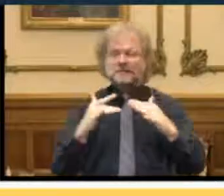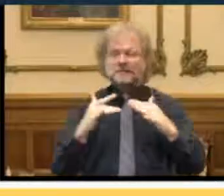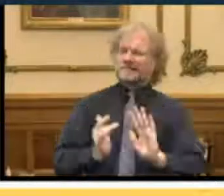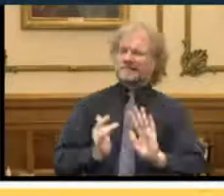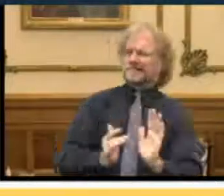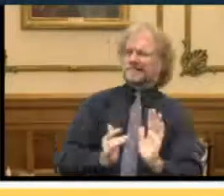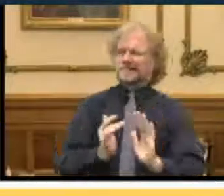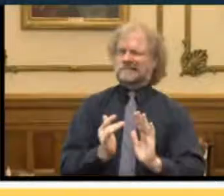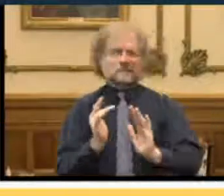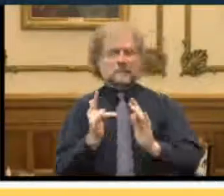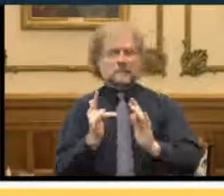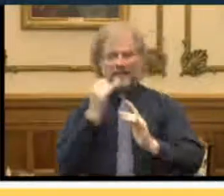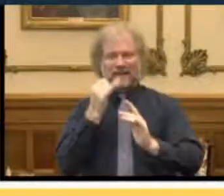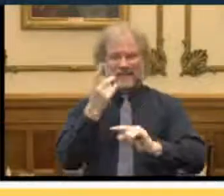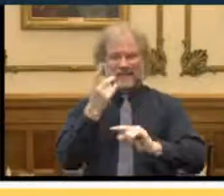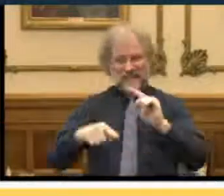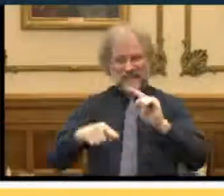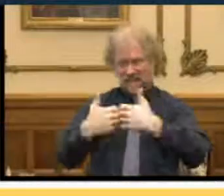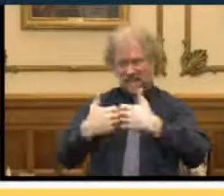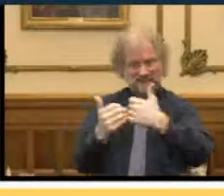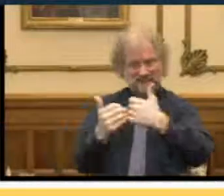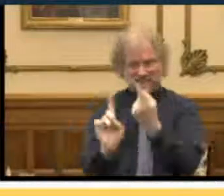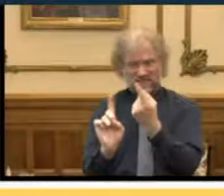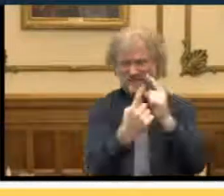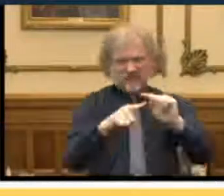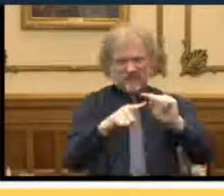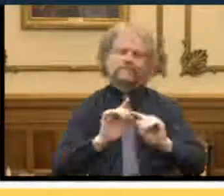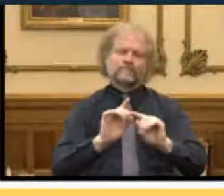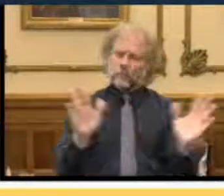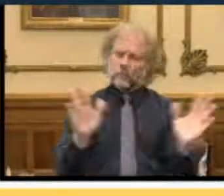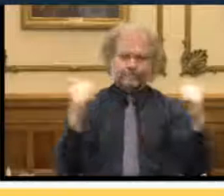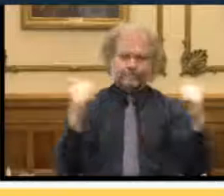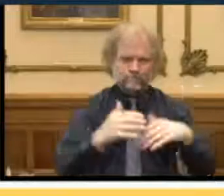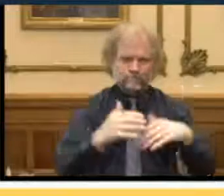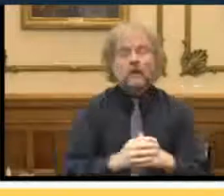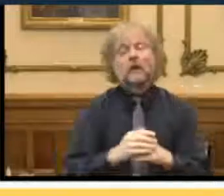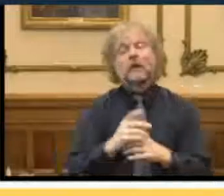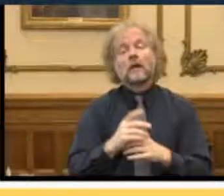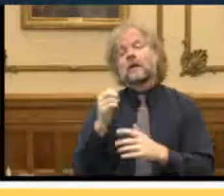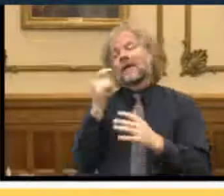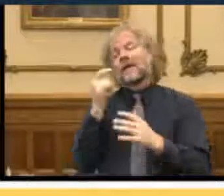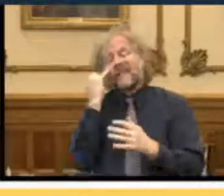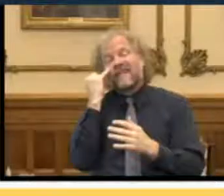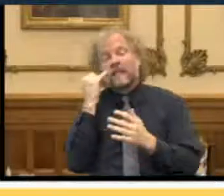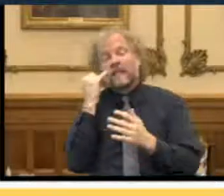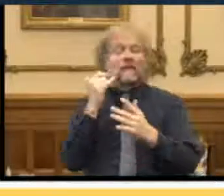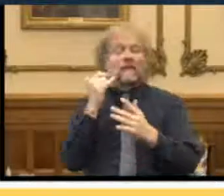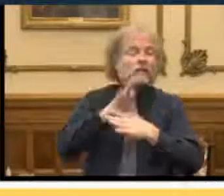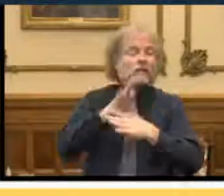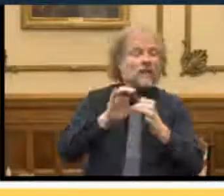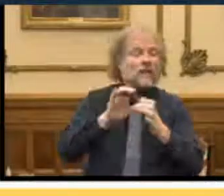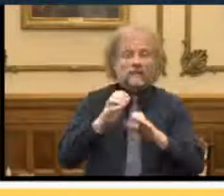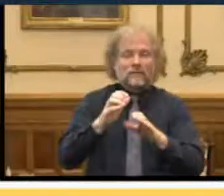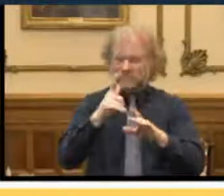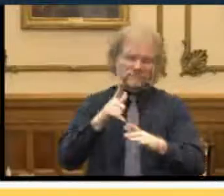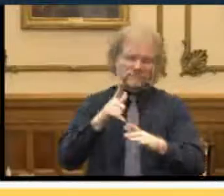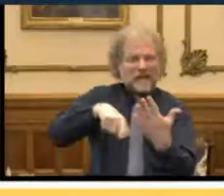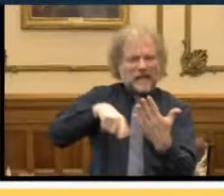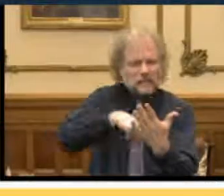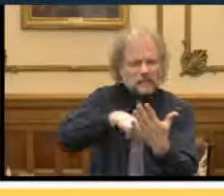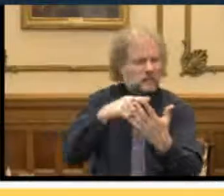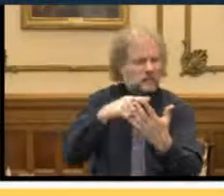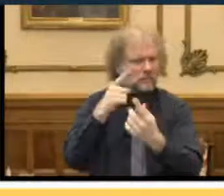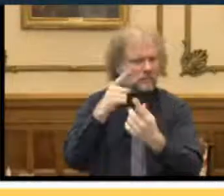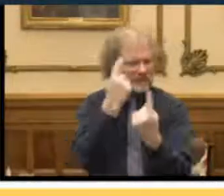social distancing is not feasible. We'd recommend that schools postpone or cancel extracurricular activities as warranted and